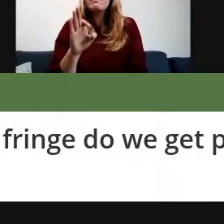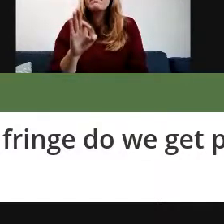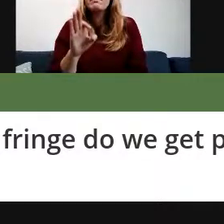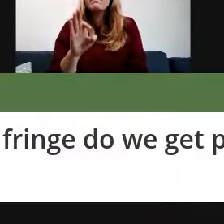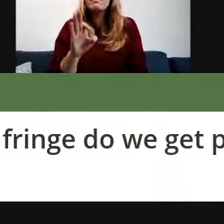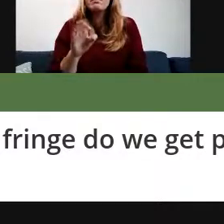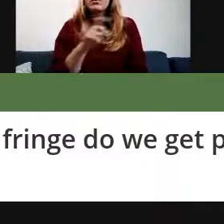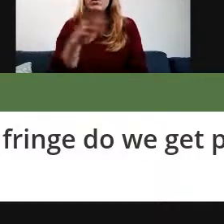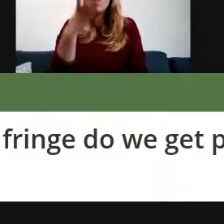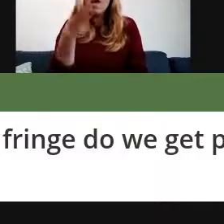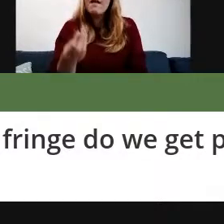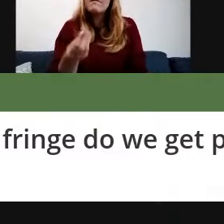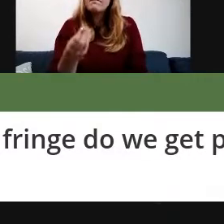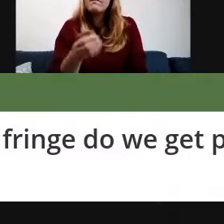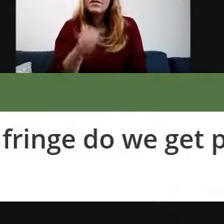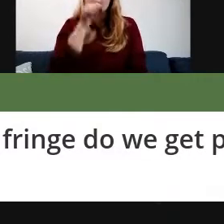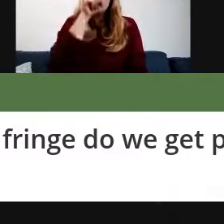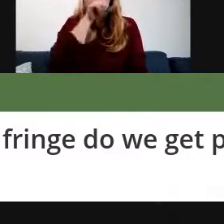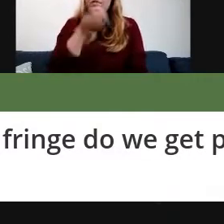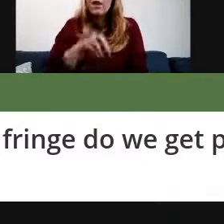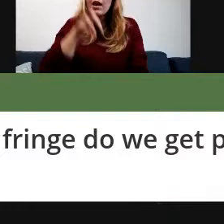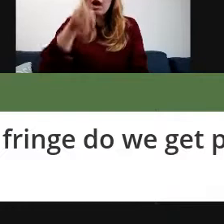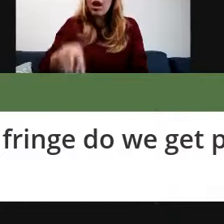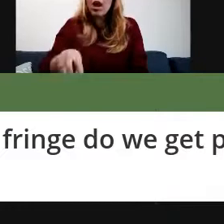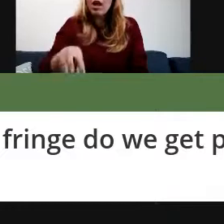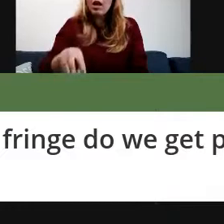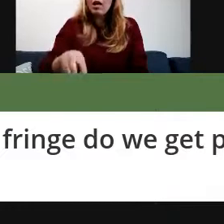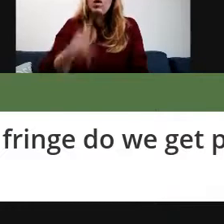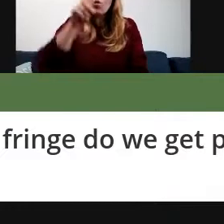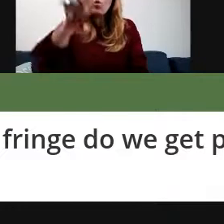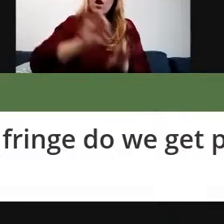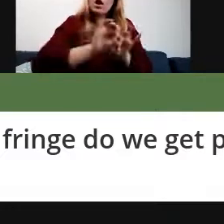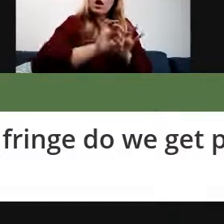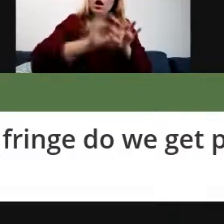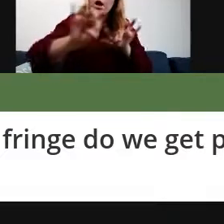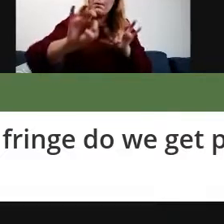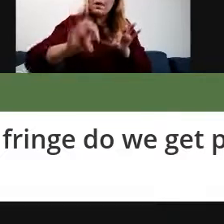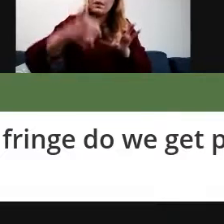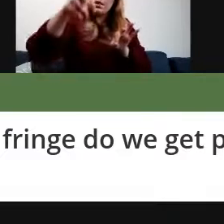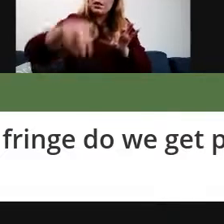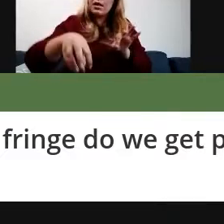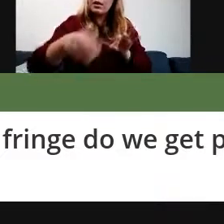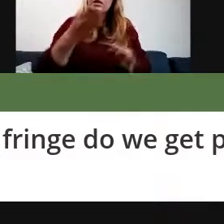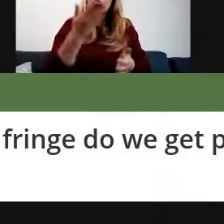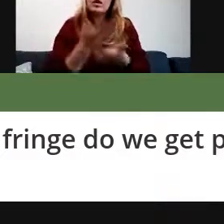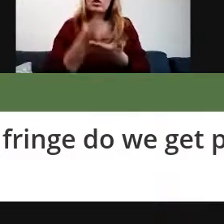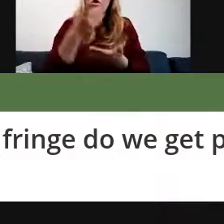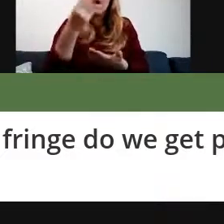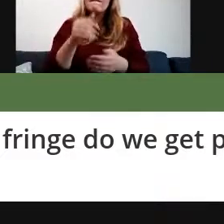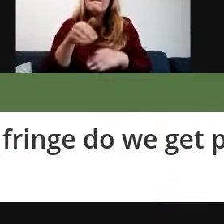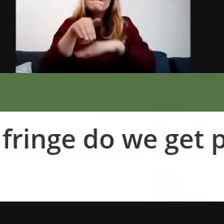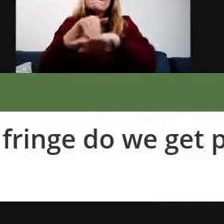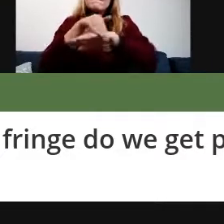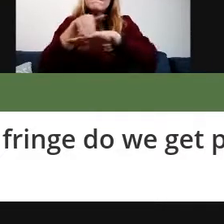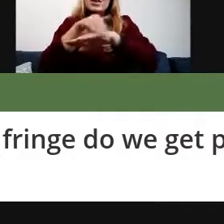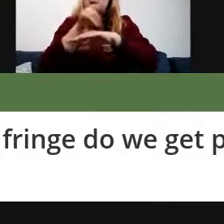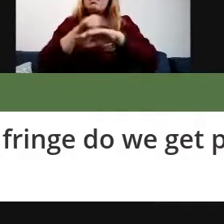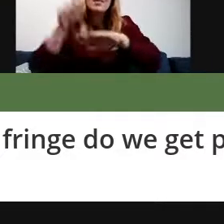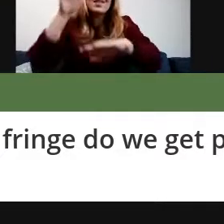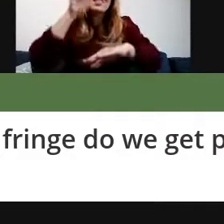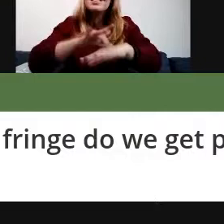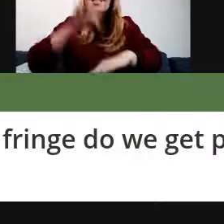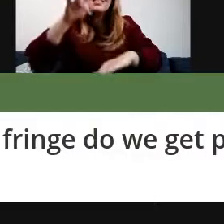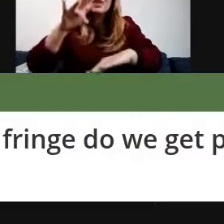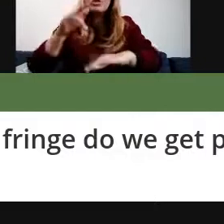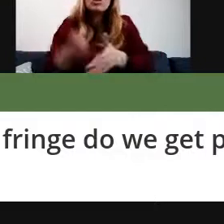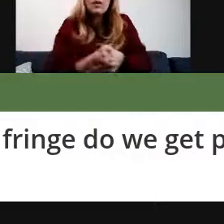preferred lies in place, obviously your one club length preferred lies, and you are on the fringe, but you're not touching the putting green, then you're still on the